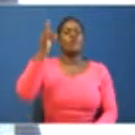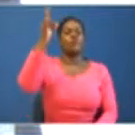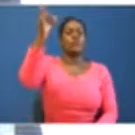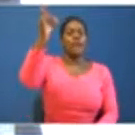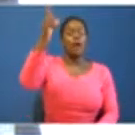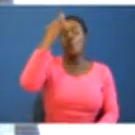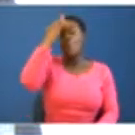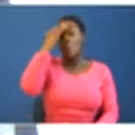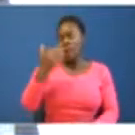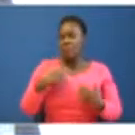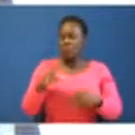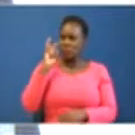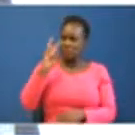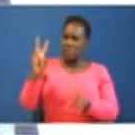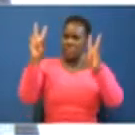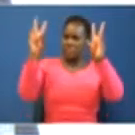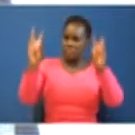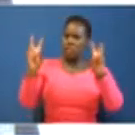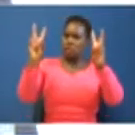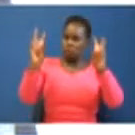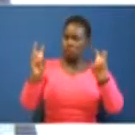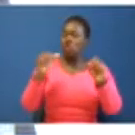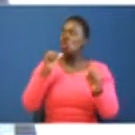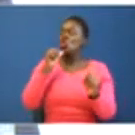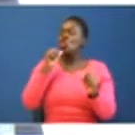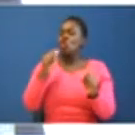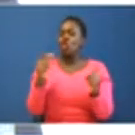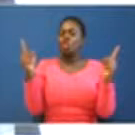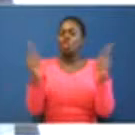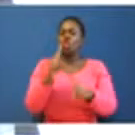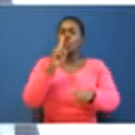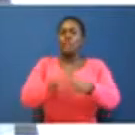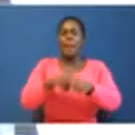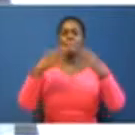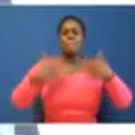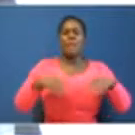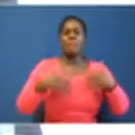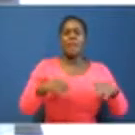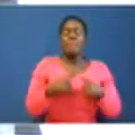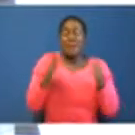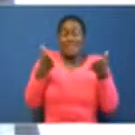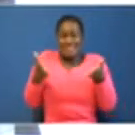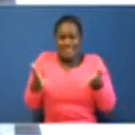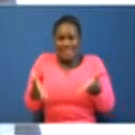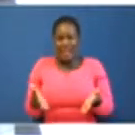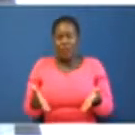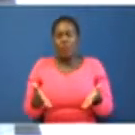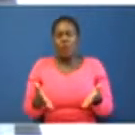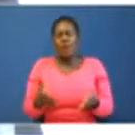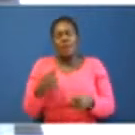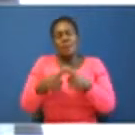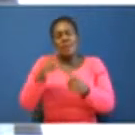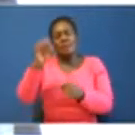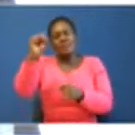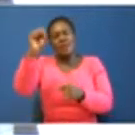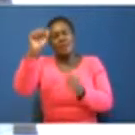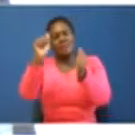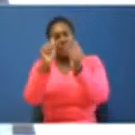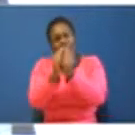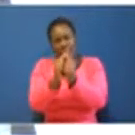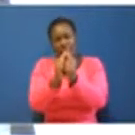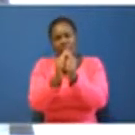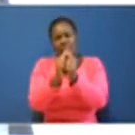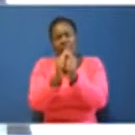because then people start looking at issues and not short-term gain but for the time being for another maybe five or ten years